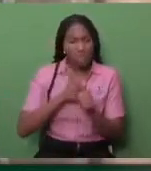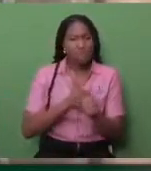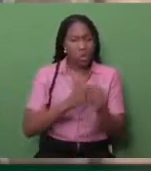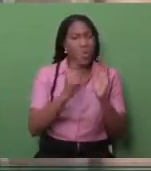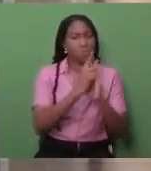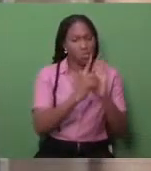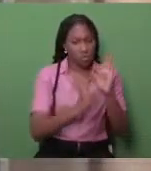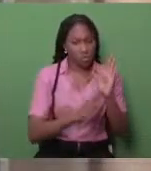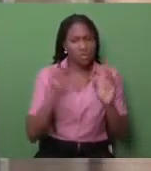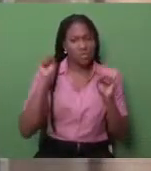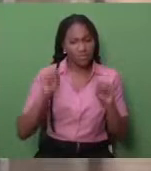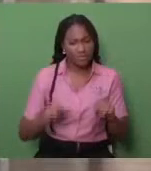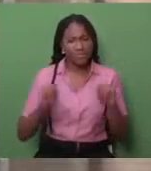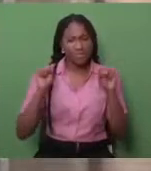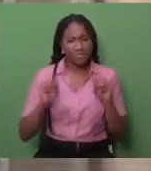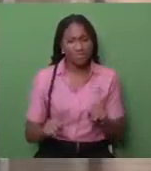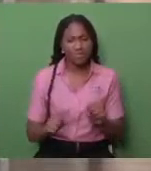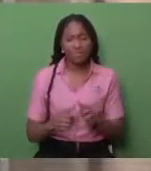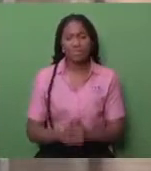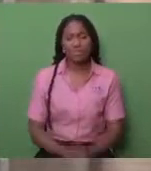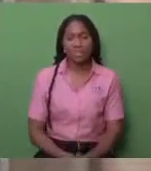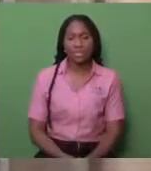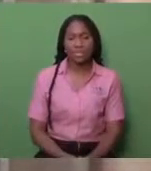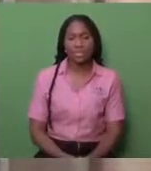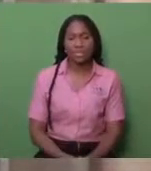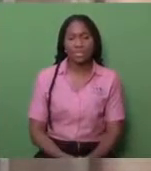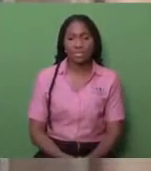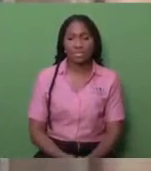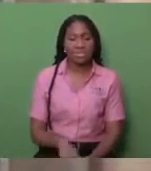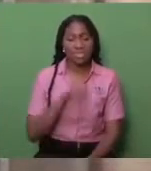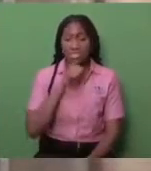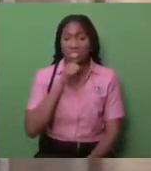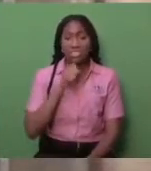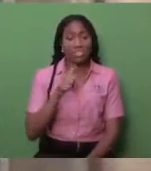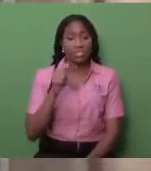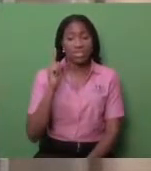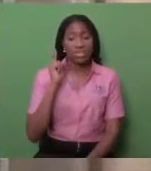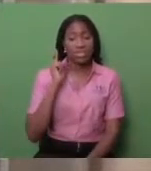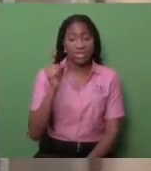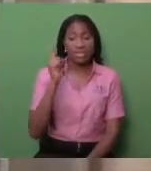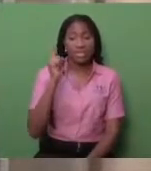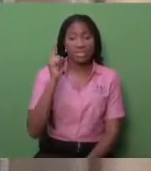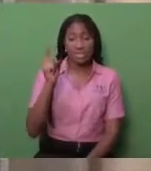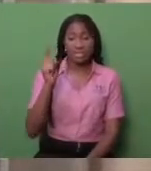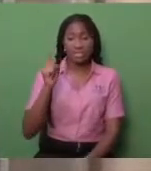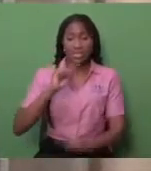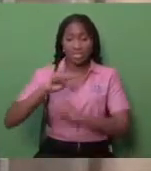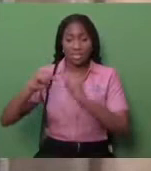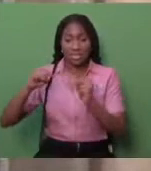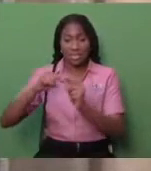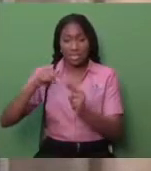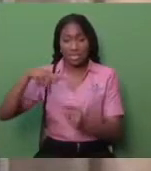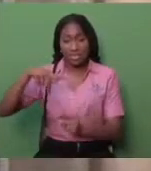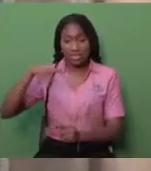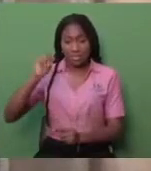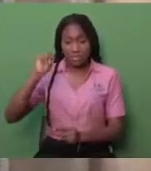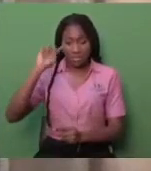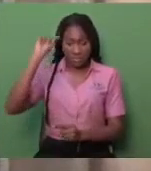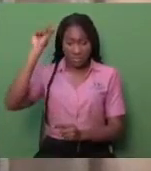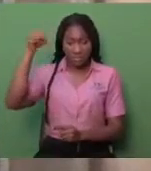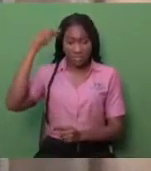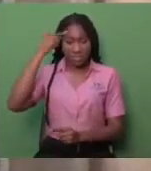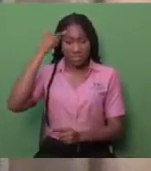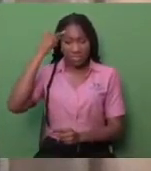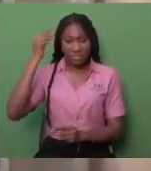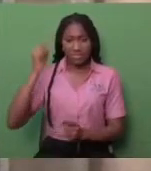that. I say it will not be the first time that when a PNM government falls,